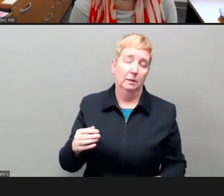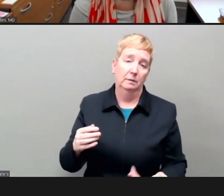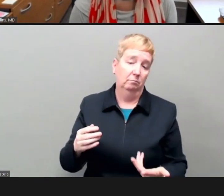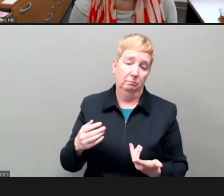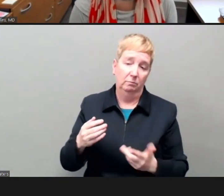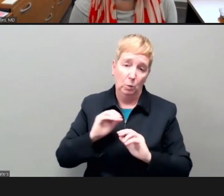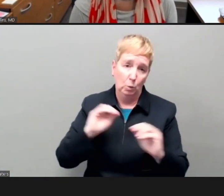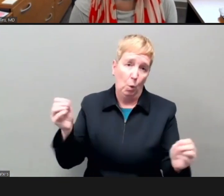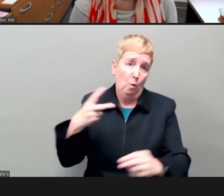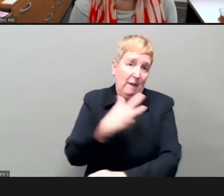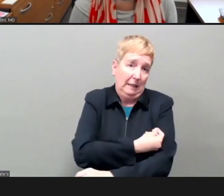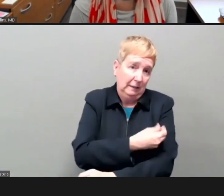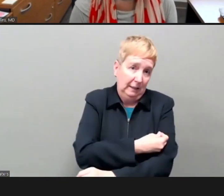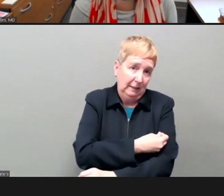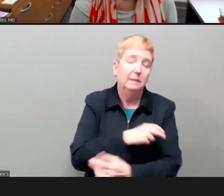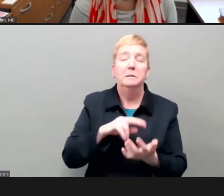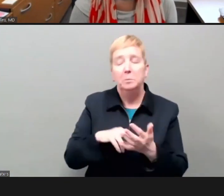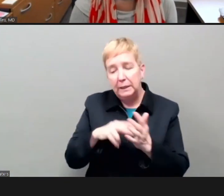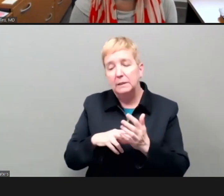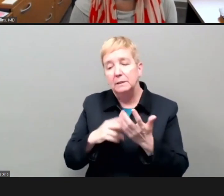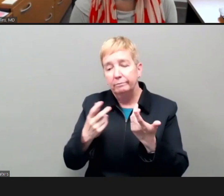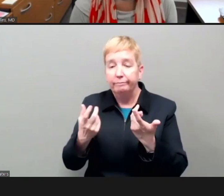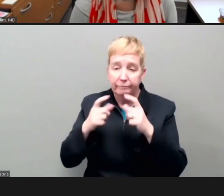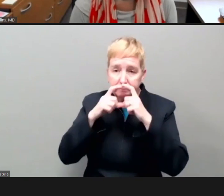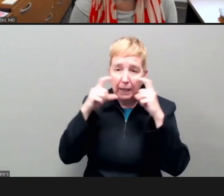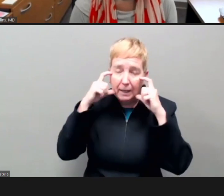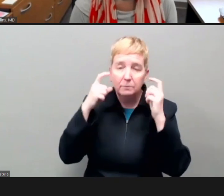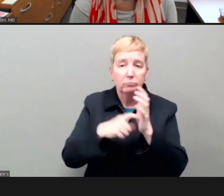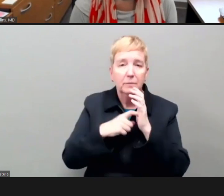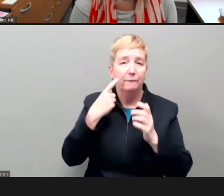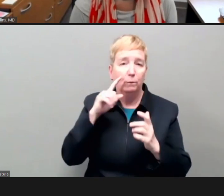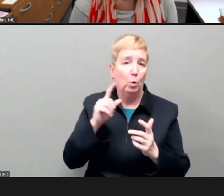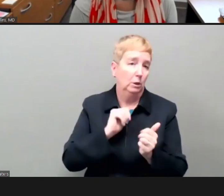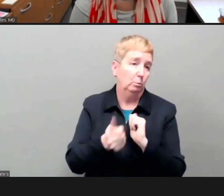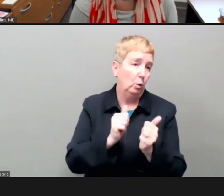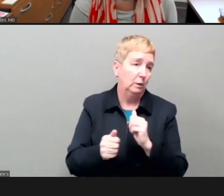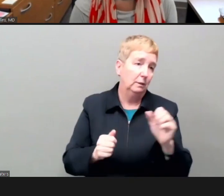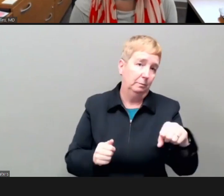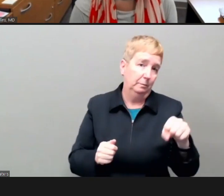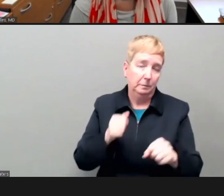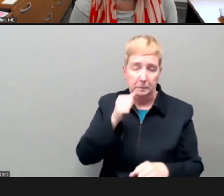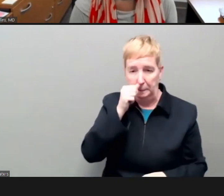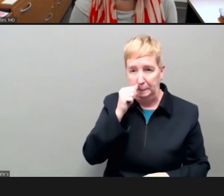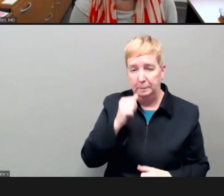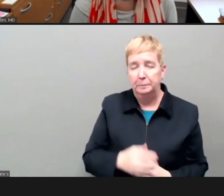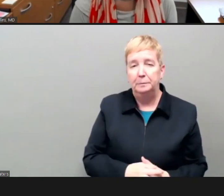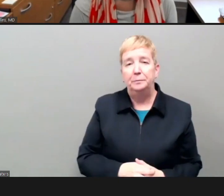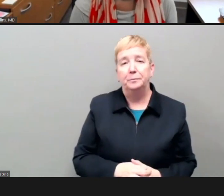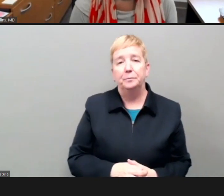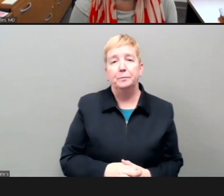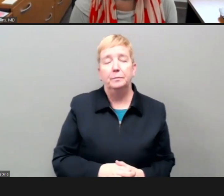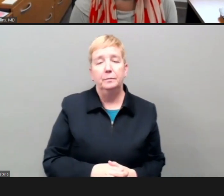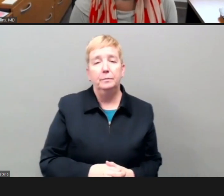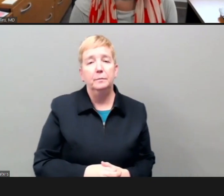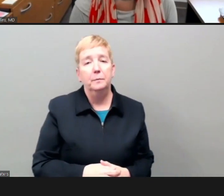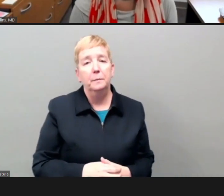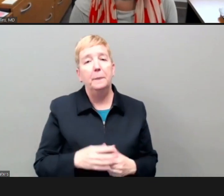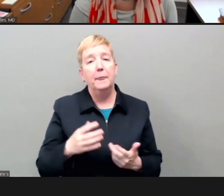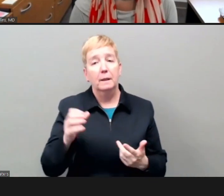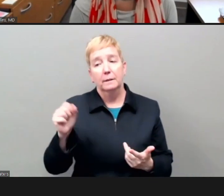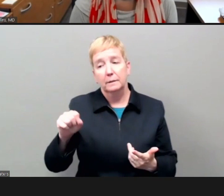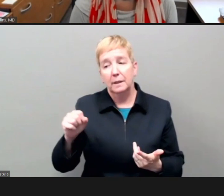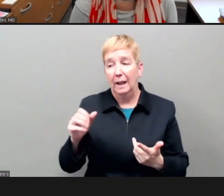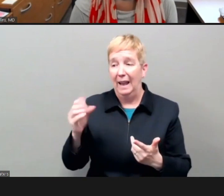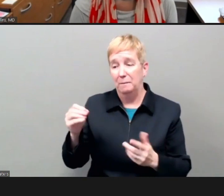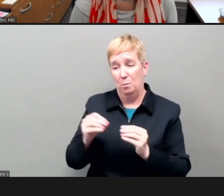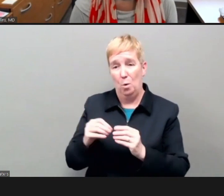have mask requirements for sports. It's actually, we're believing, and national data suggesting, case reports, that it is higher